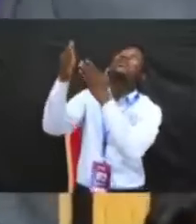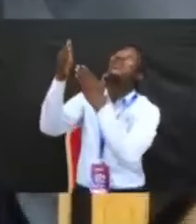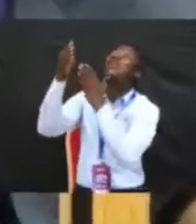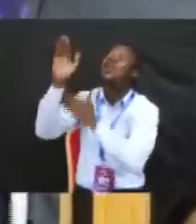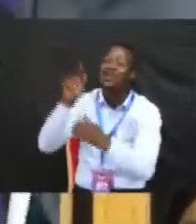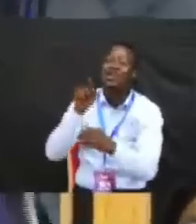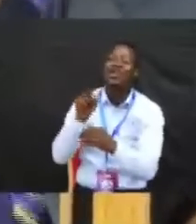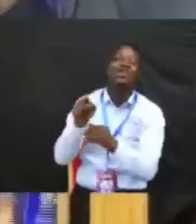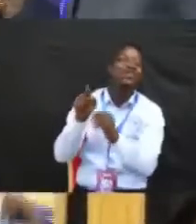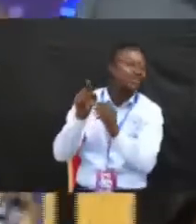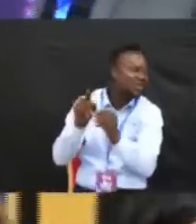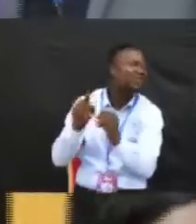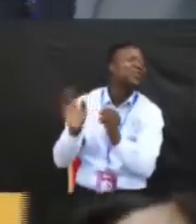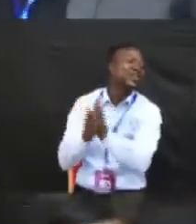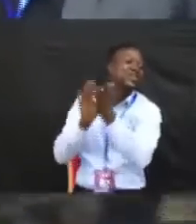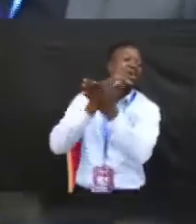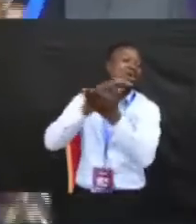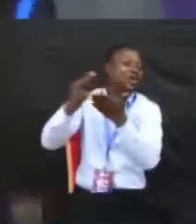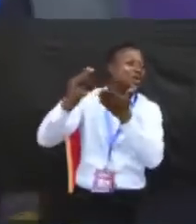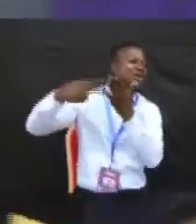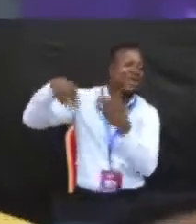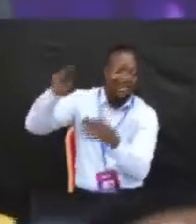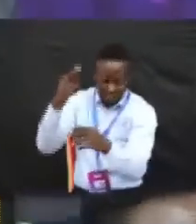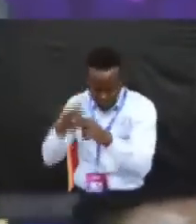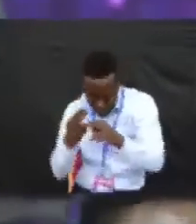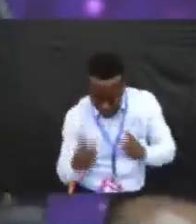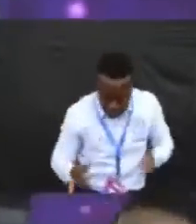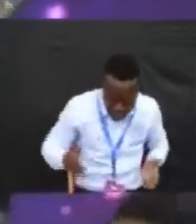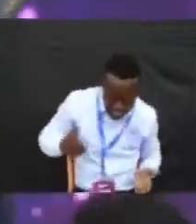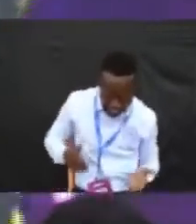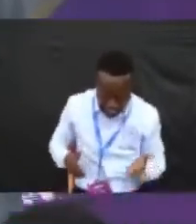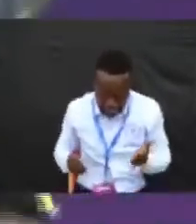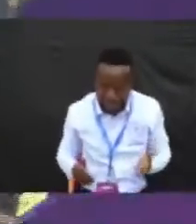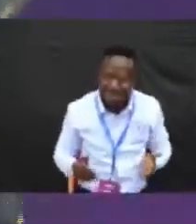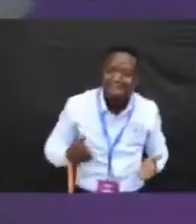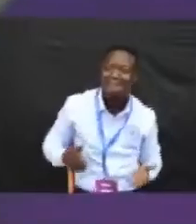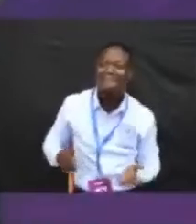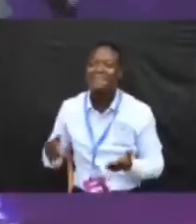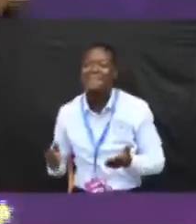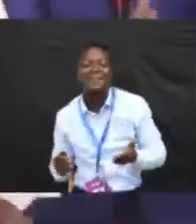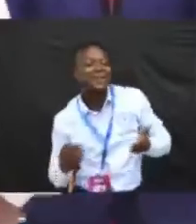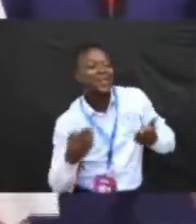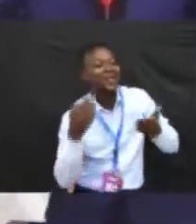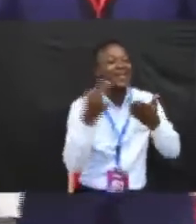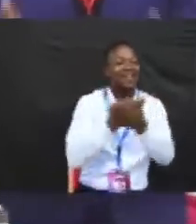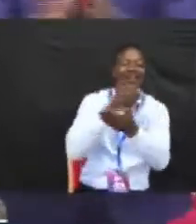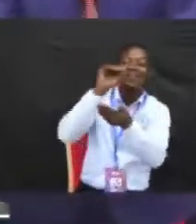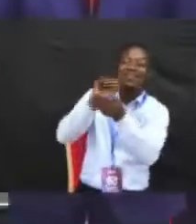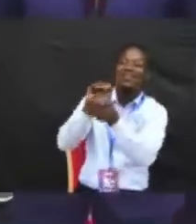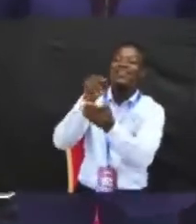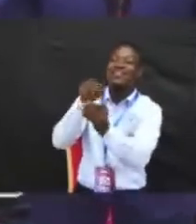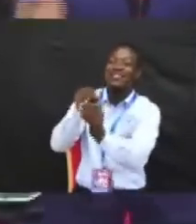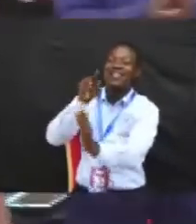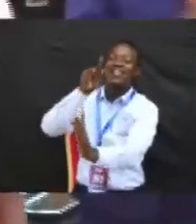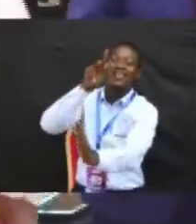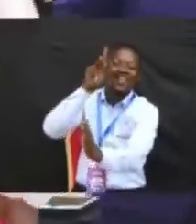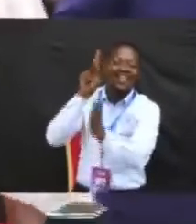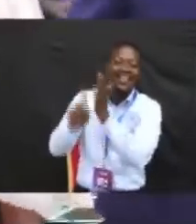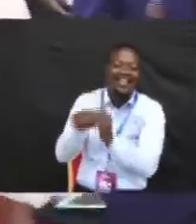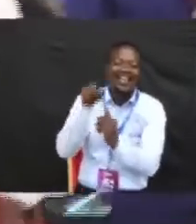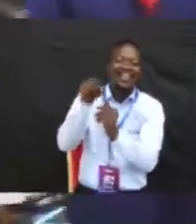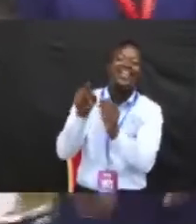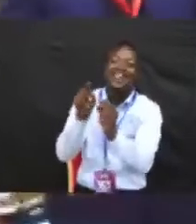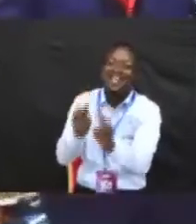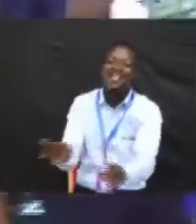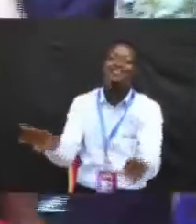God. Hallelujah. Praise your holy name. The lamb of God of God was